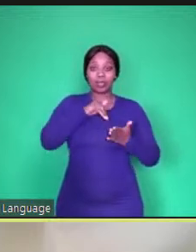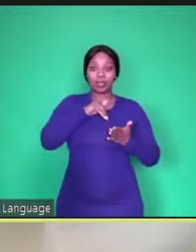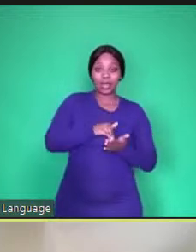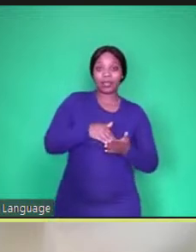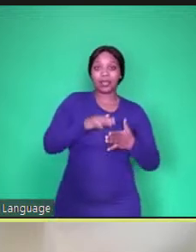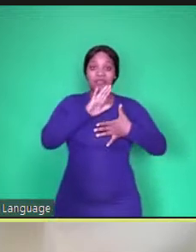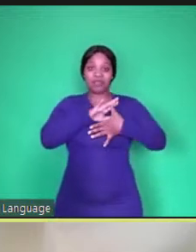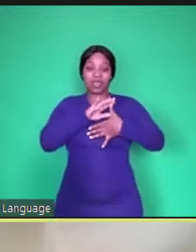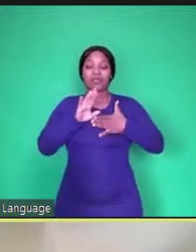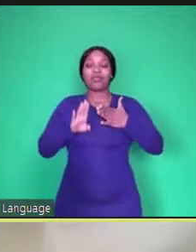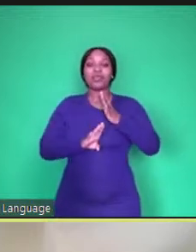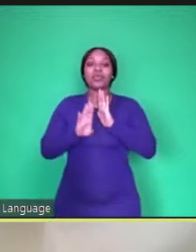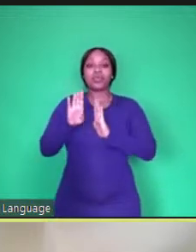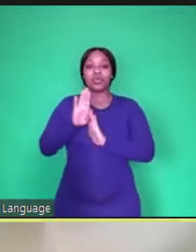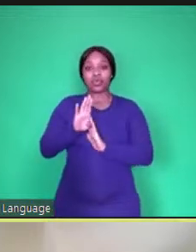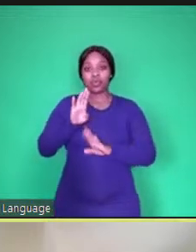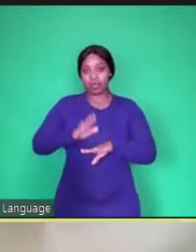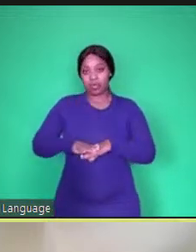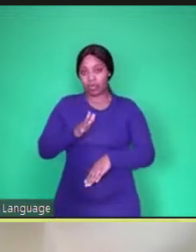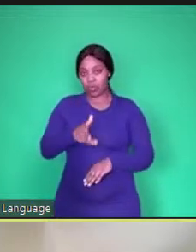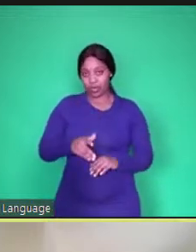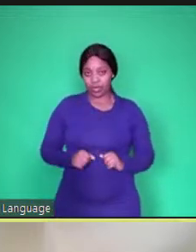here is just a